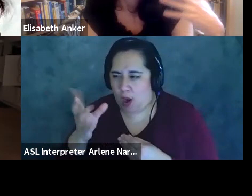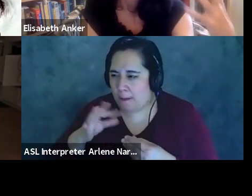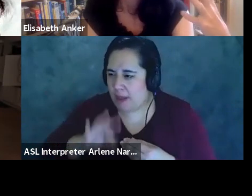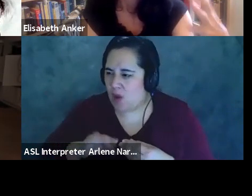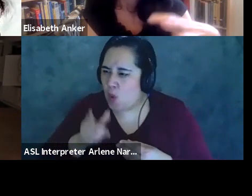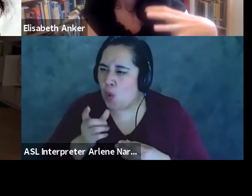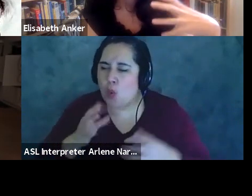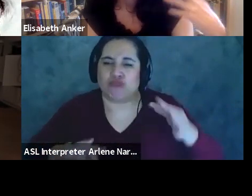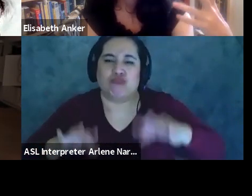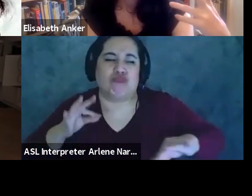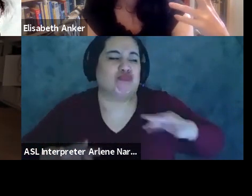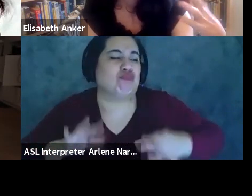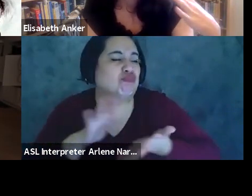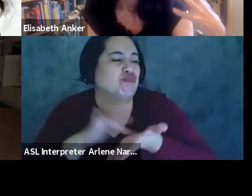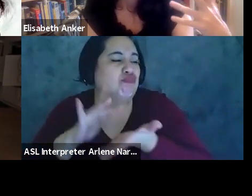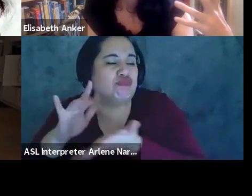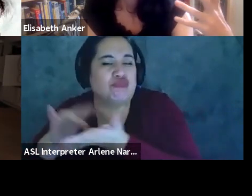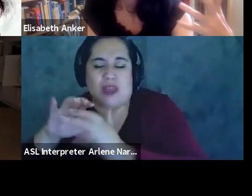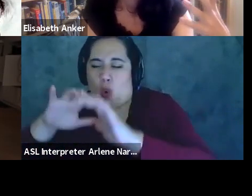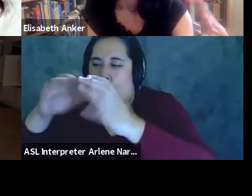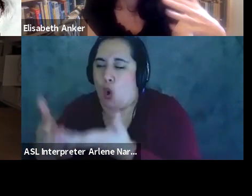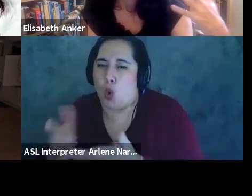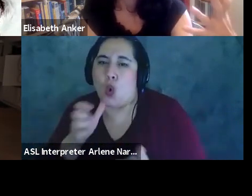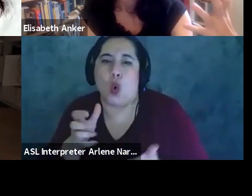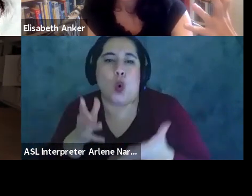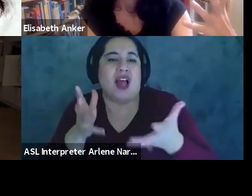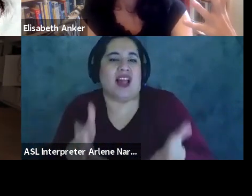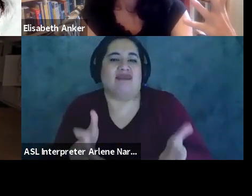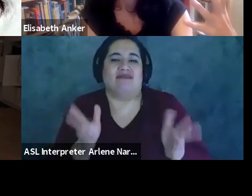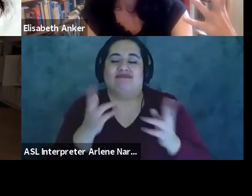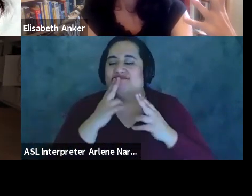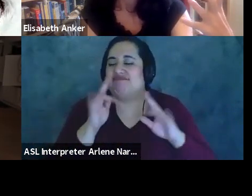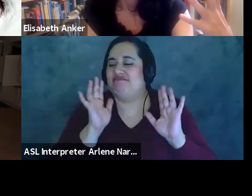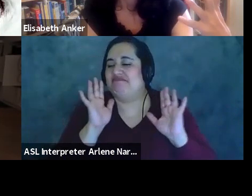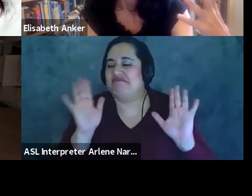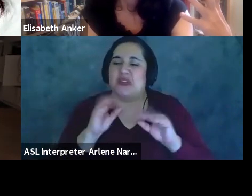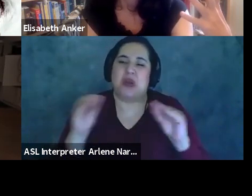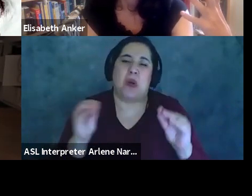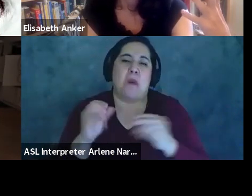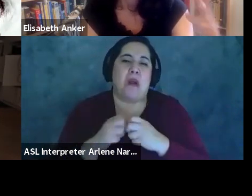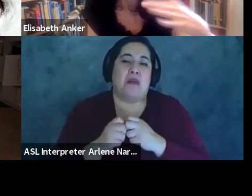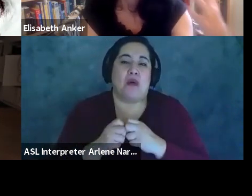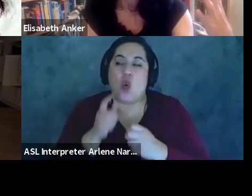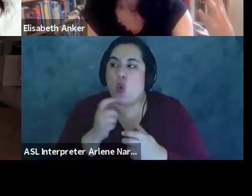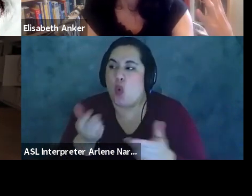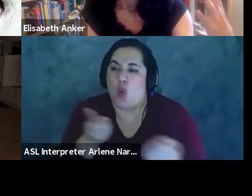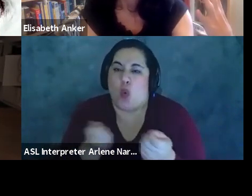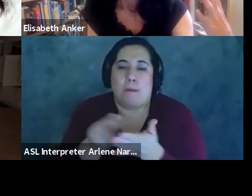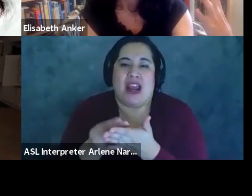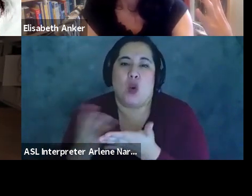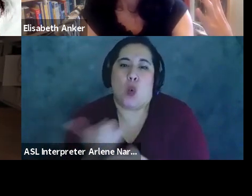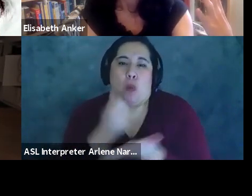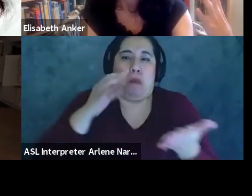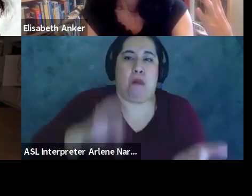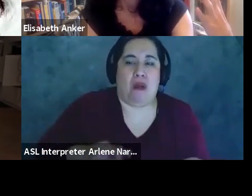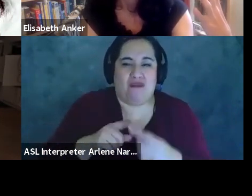accruing globally, who is going to remain unscathed if there's bloodshed on the streets, right? Who is siphoning money and in fact privatizing off of forms